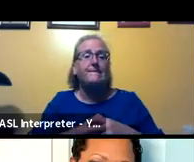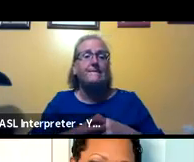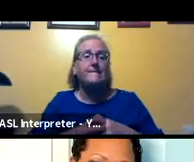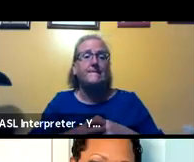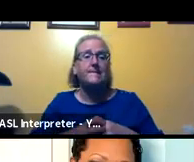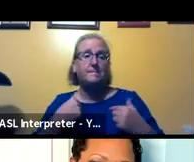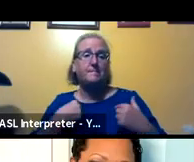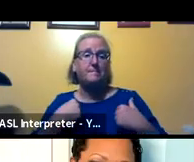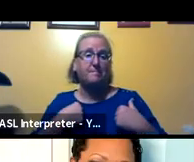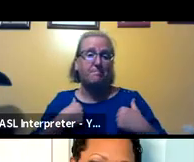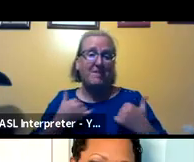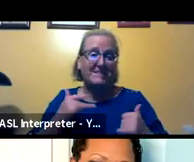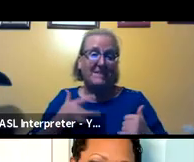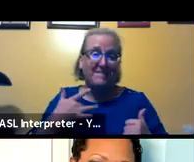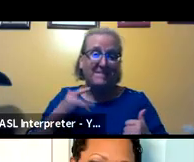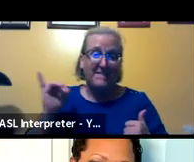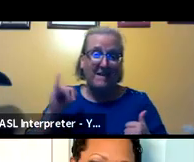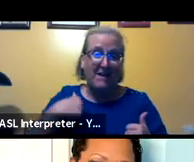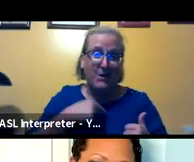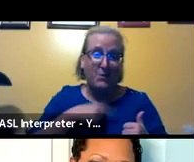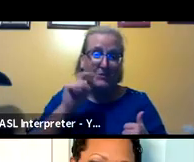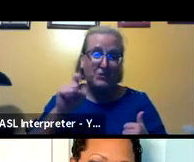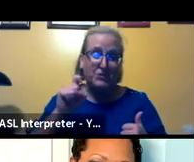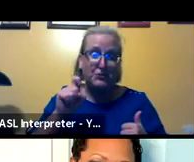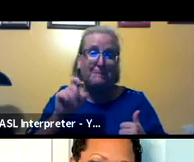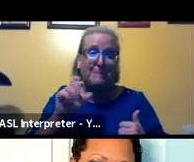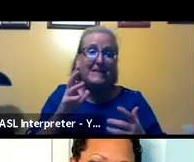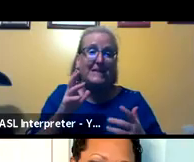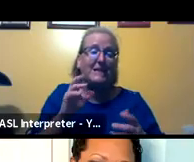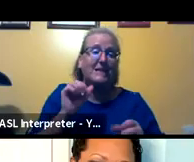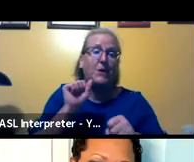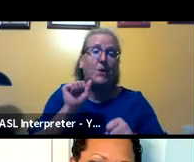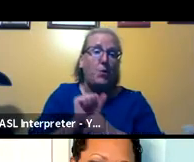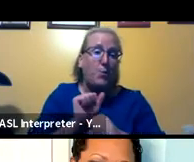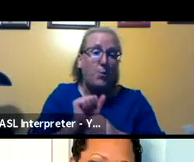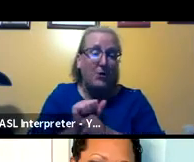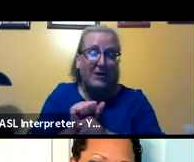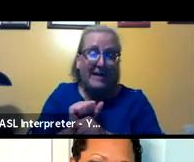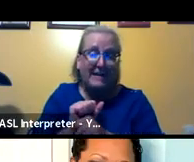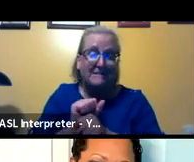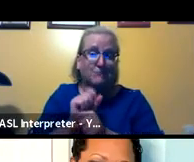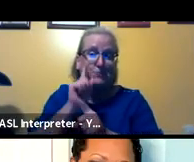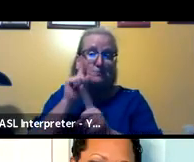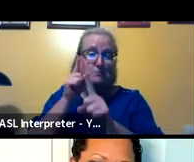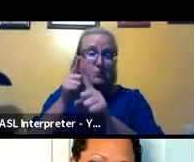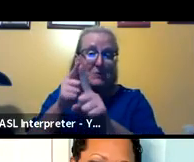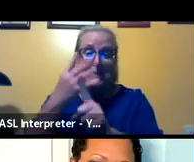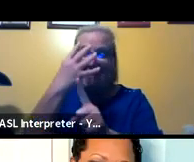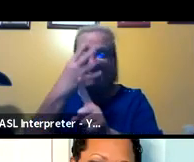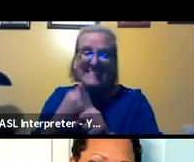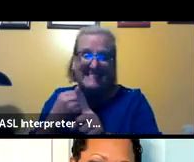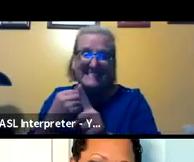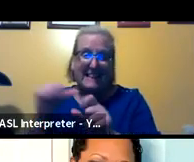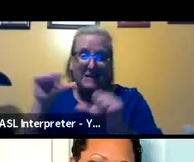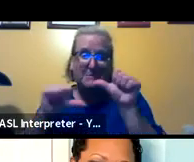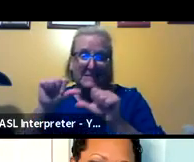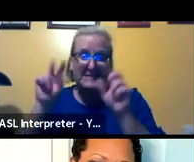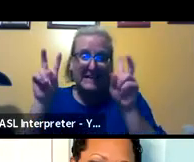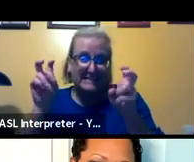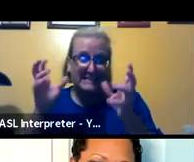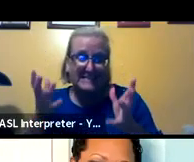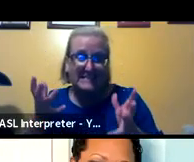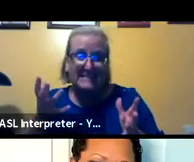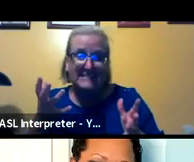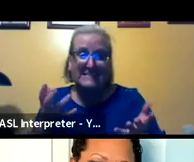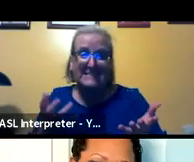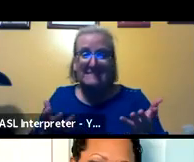I kind of feel like we should be working towards the sleep science. Then it does seem like